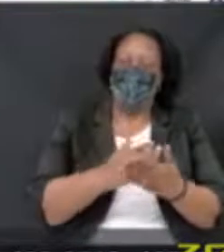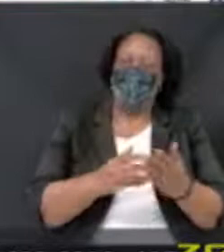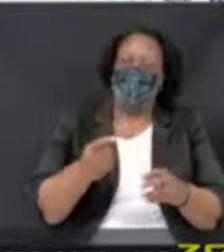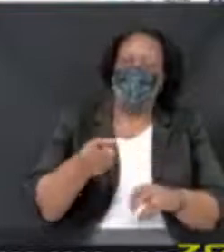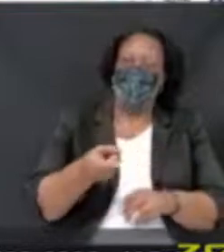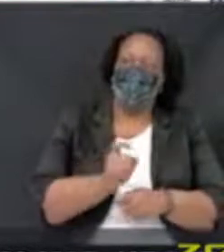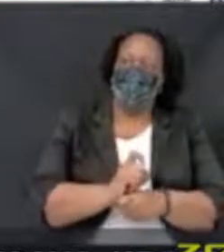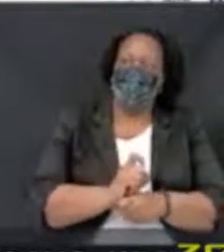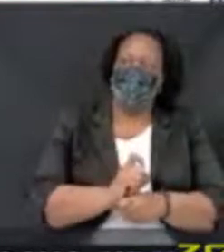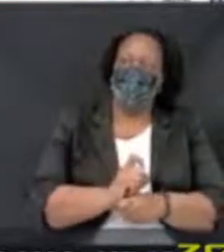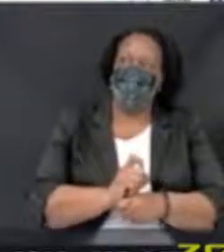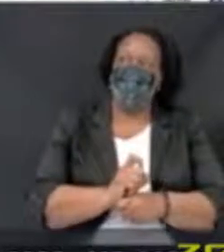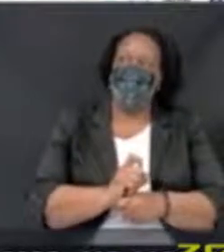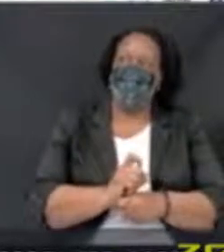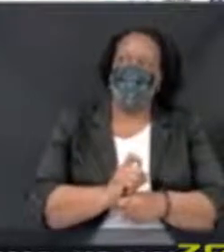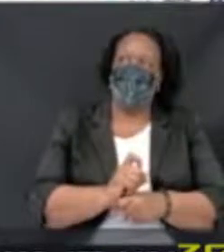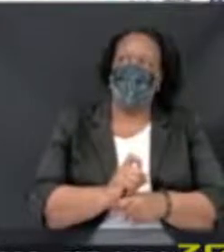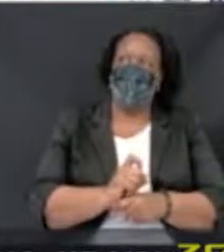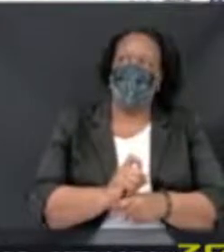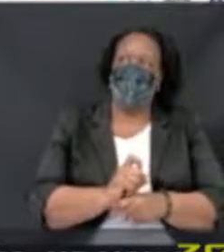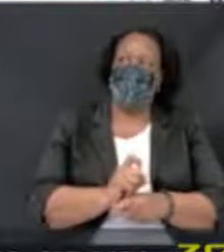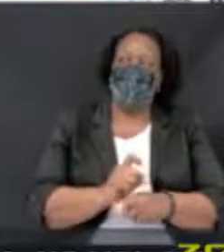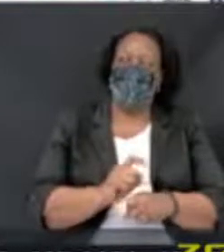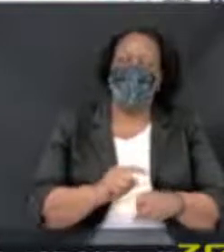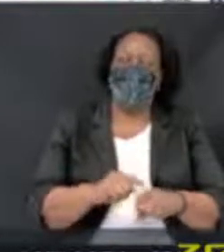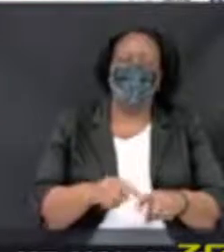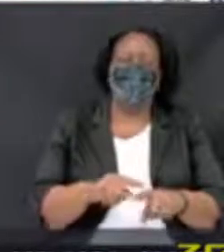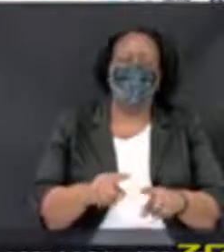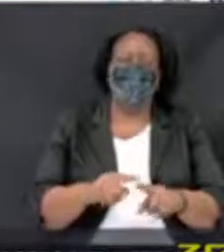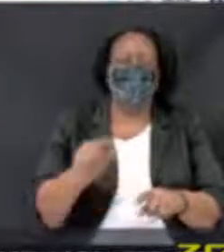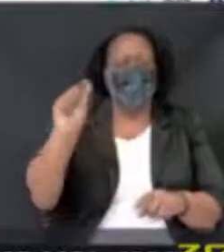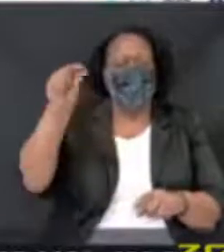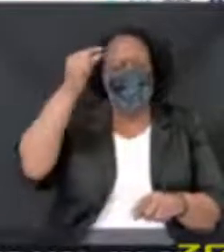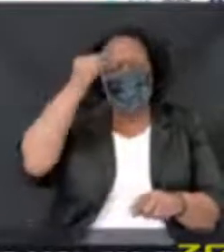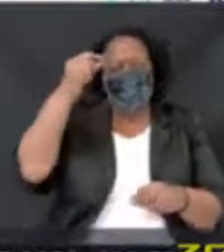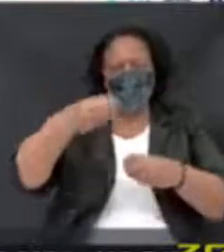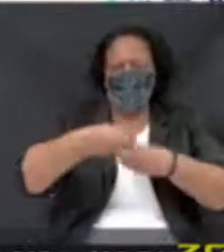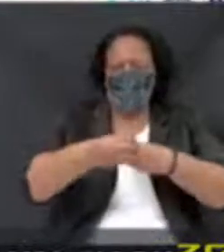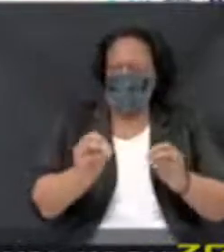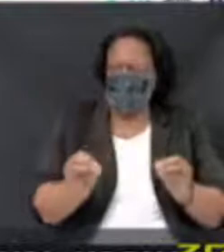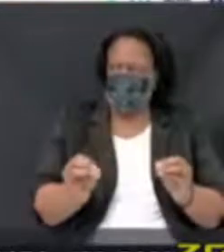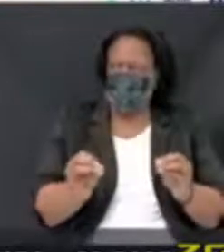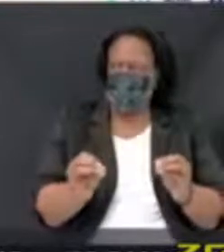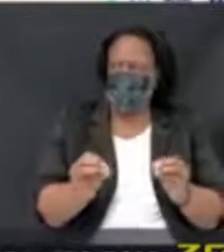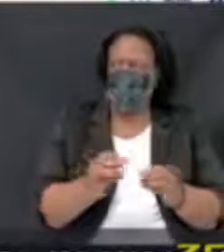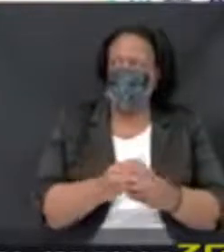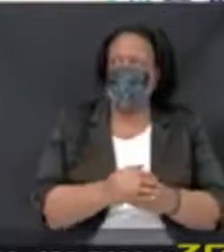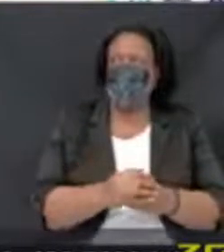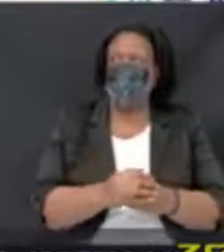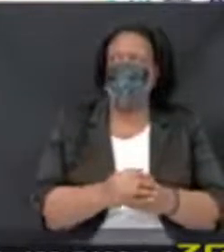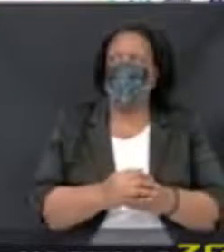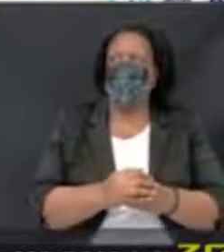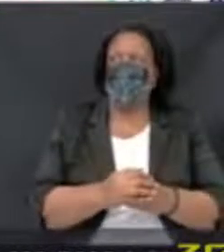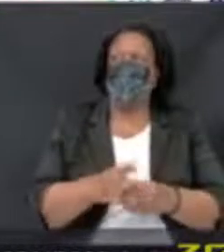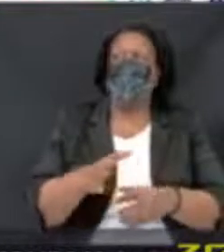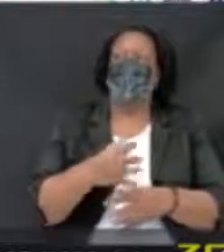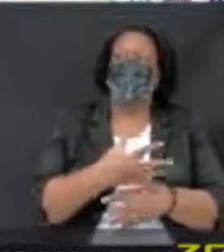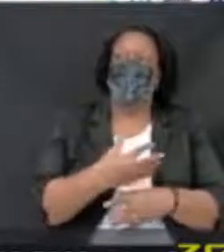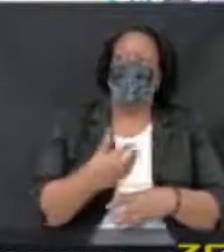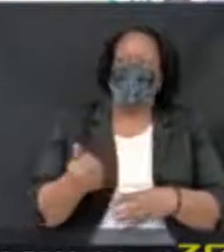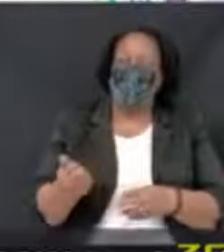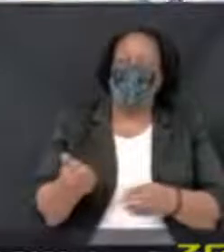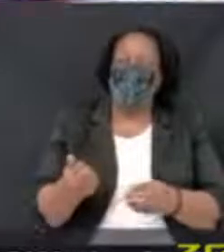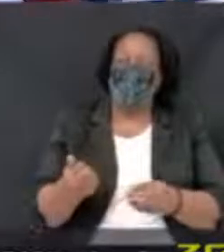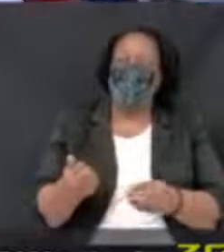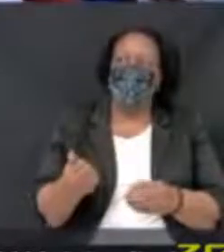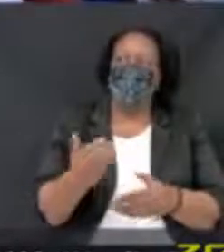Senior Representative of the Ministry of Foreign Affairs, and a Senior Representative from the Department of Information and